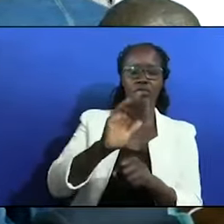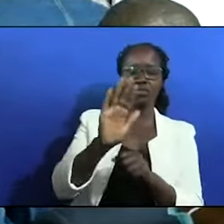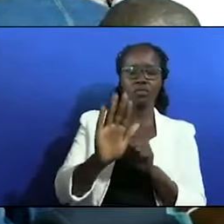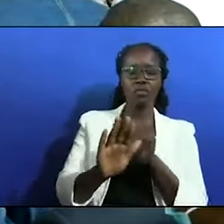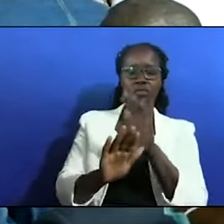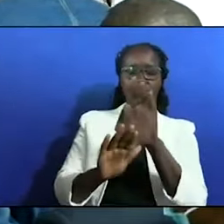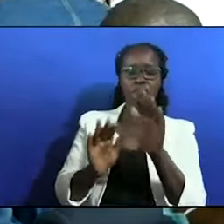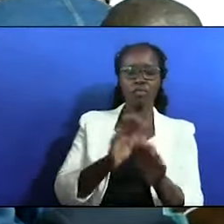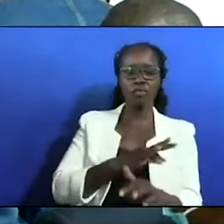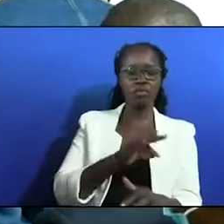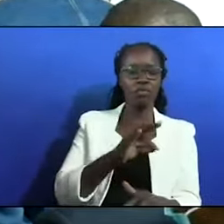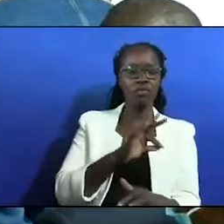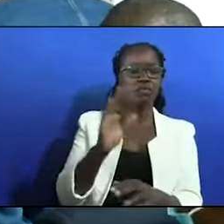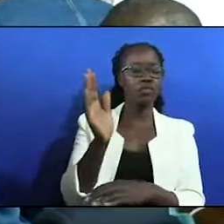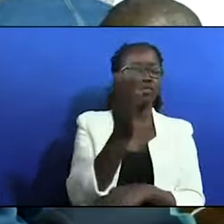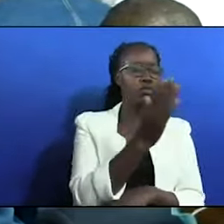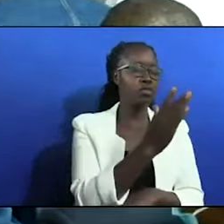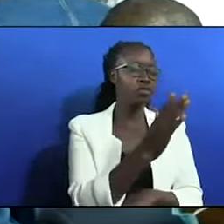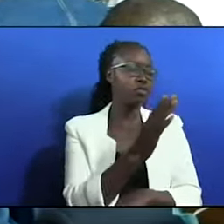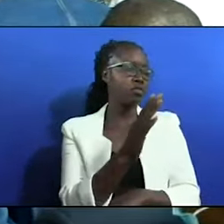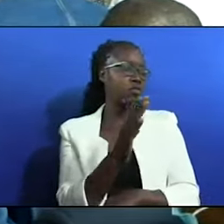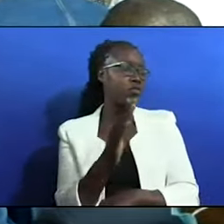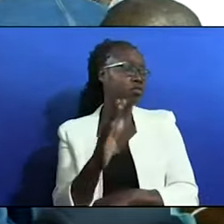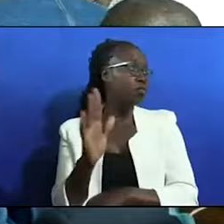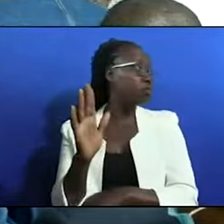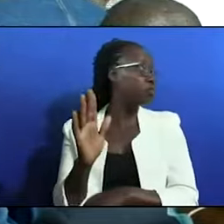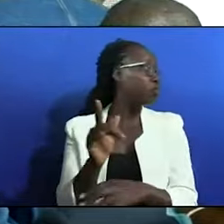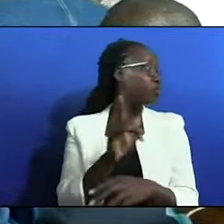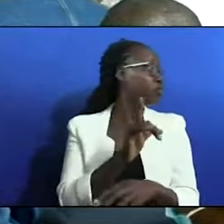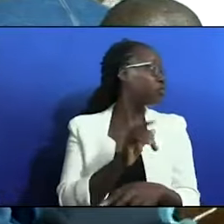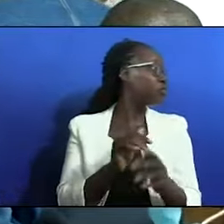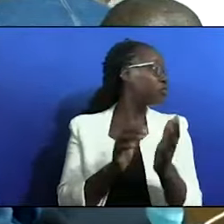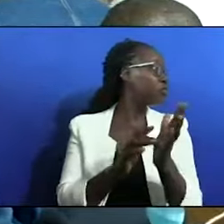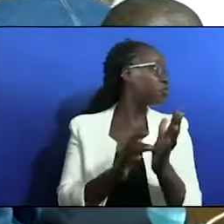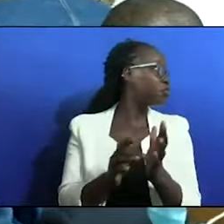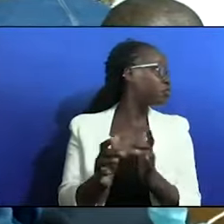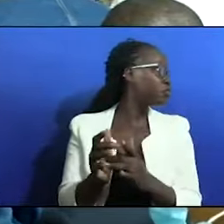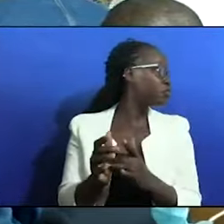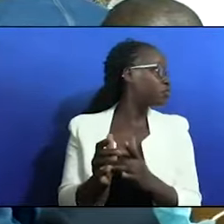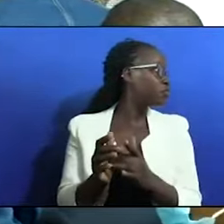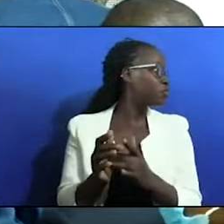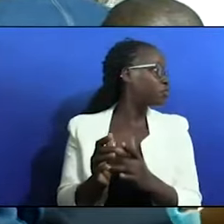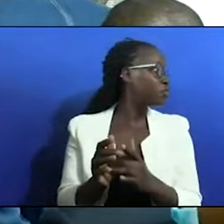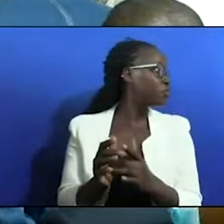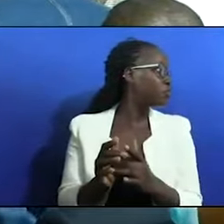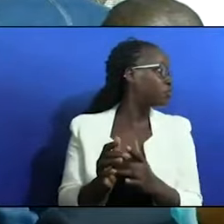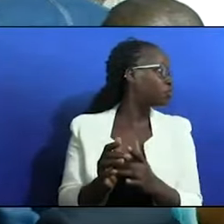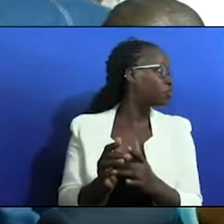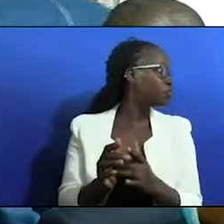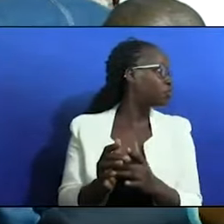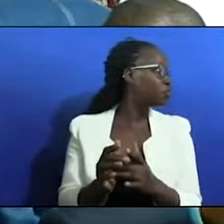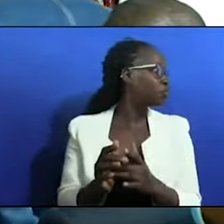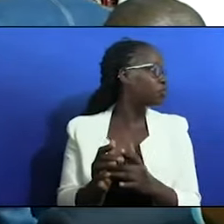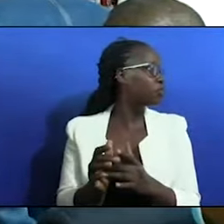Come. Kama una mtoto ambaye struggling with substance abuse.